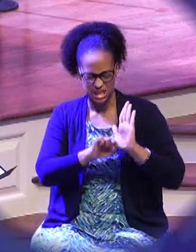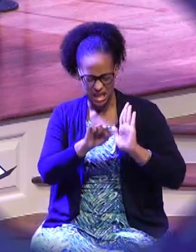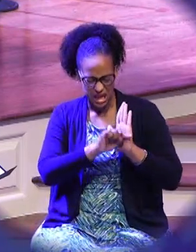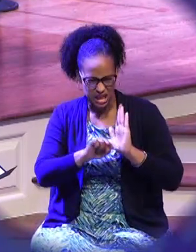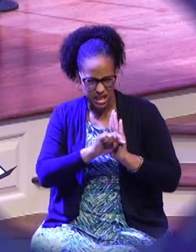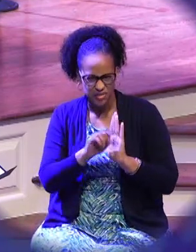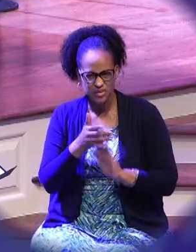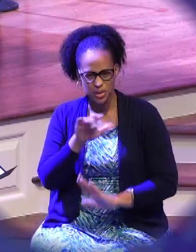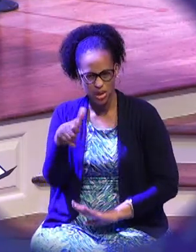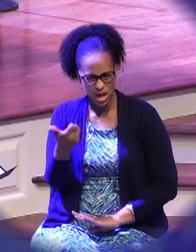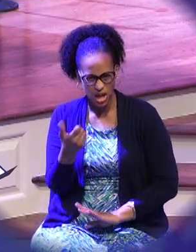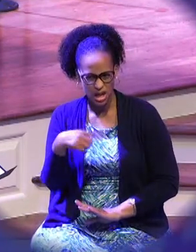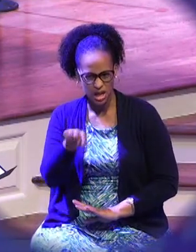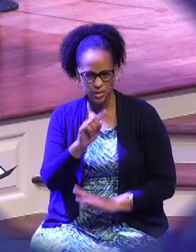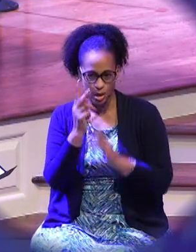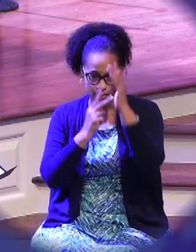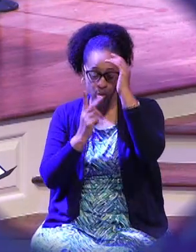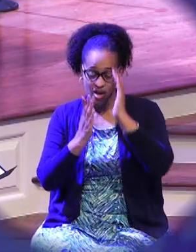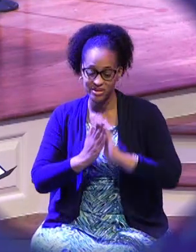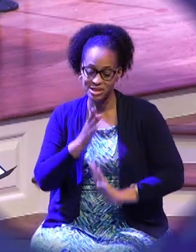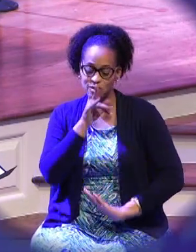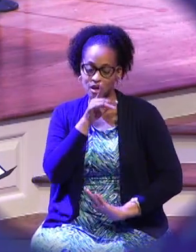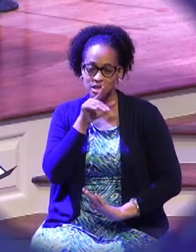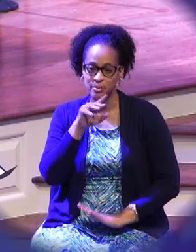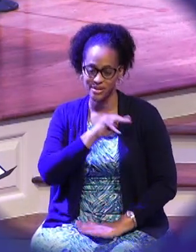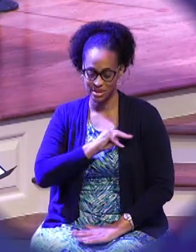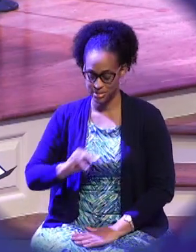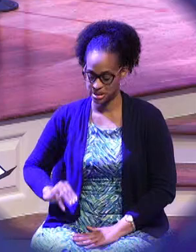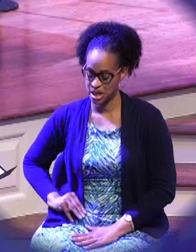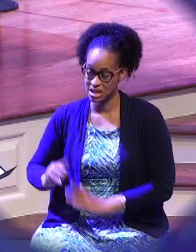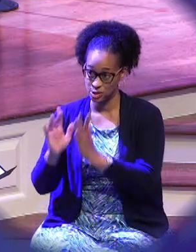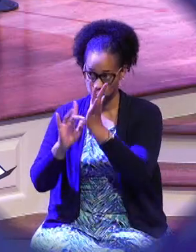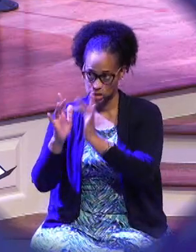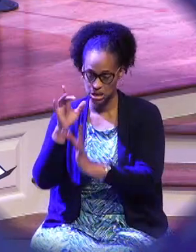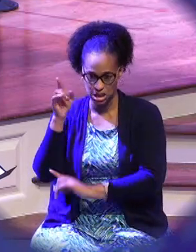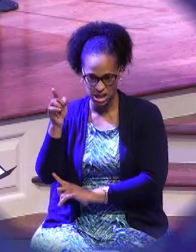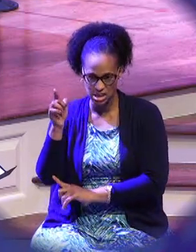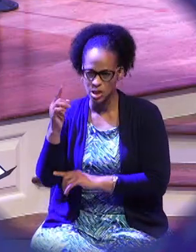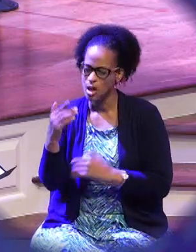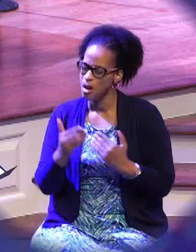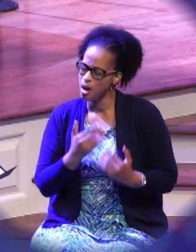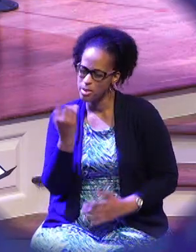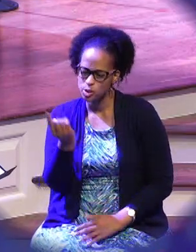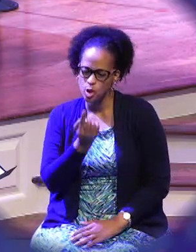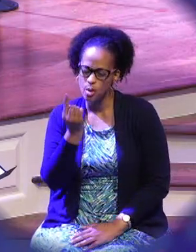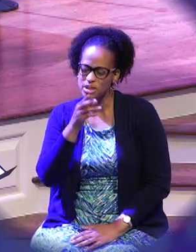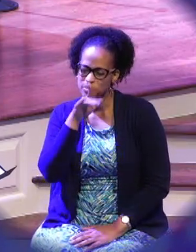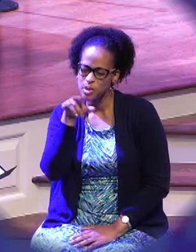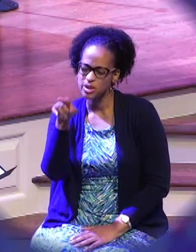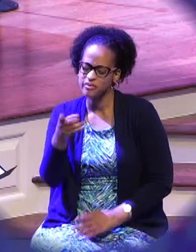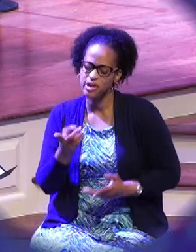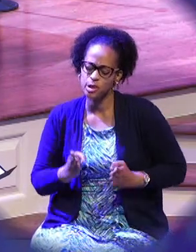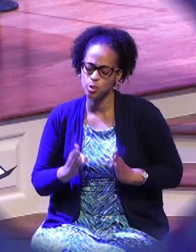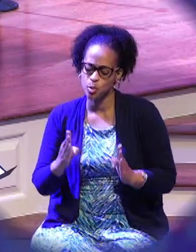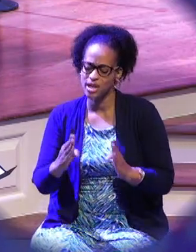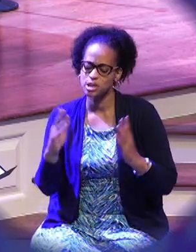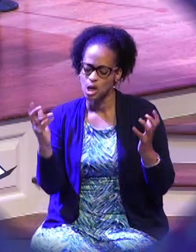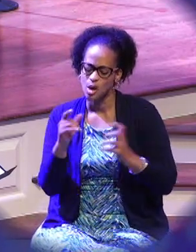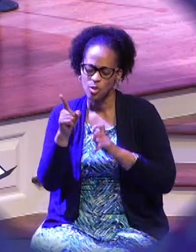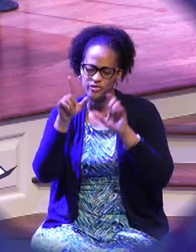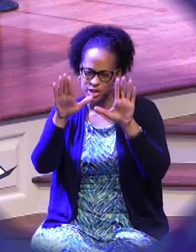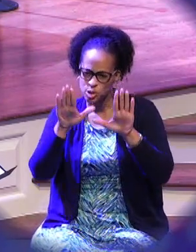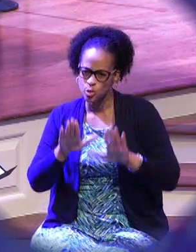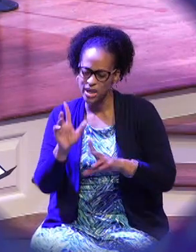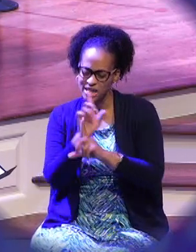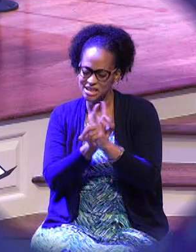were other prophets who spoke about the Messiah, but when they spoke about the Messiah, they almost always spoke about it in terms of what this great